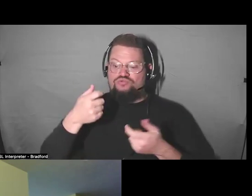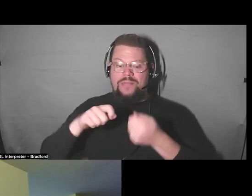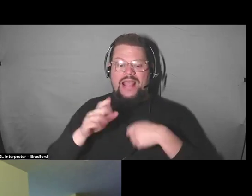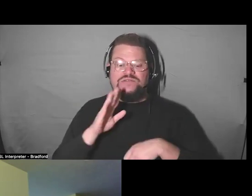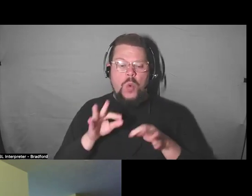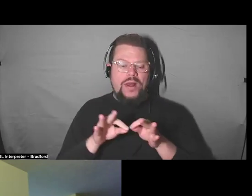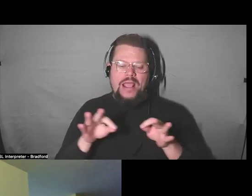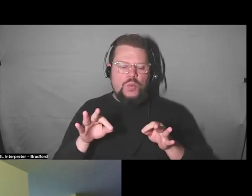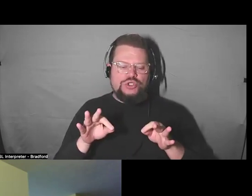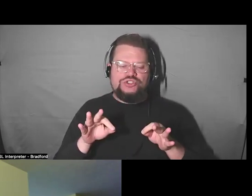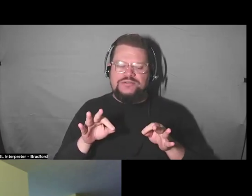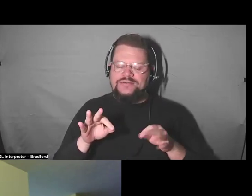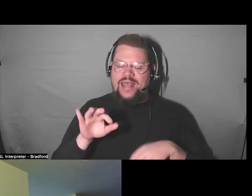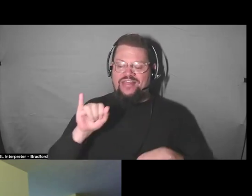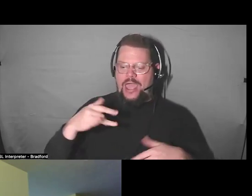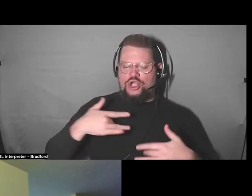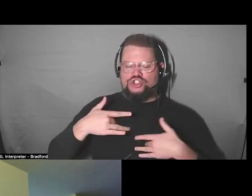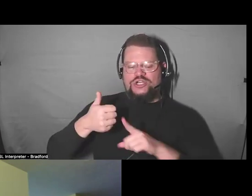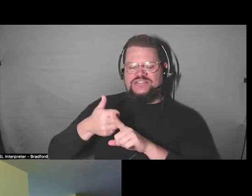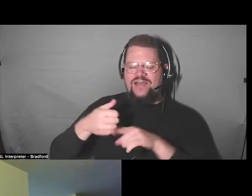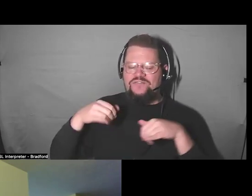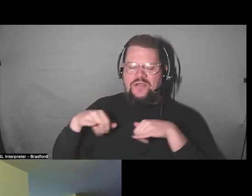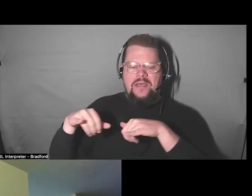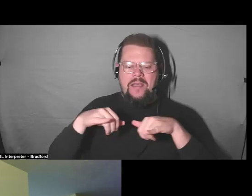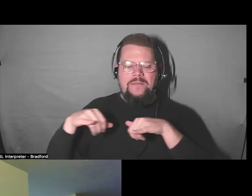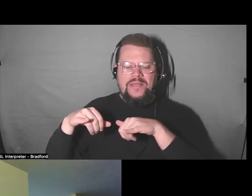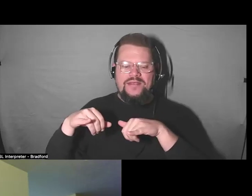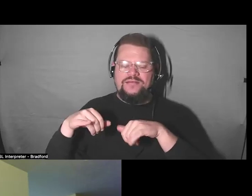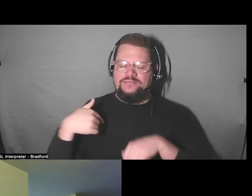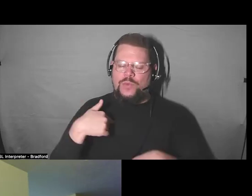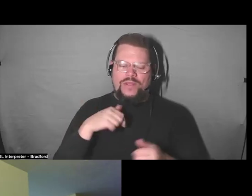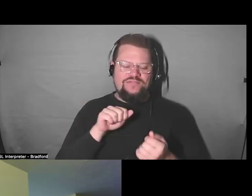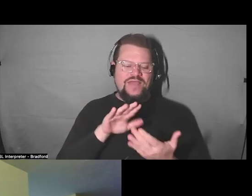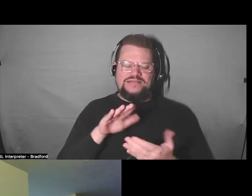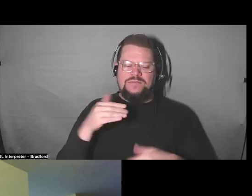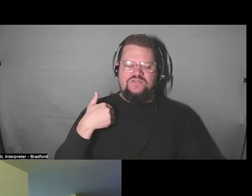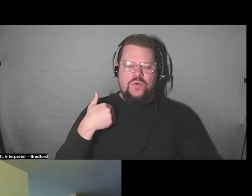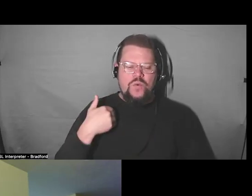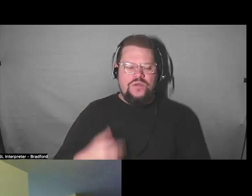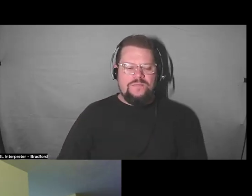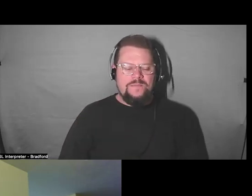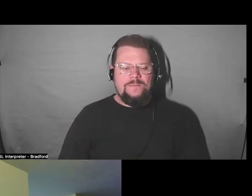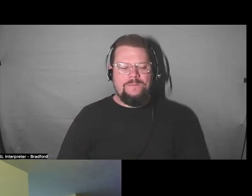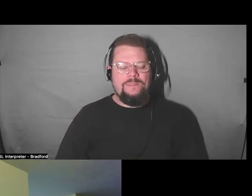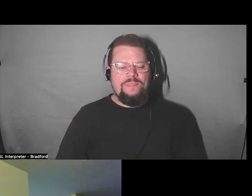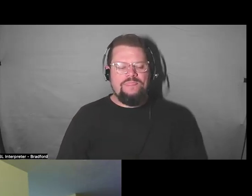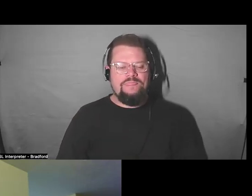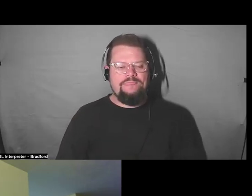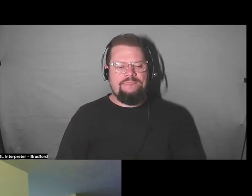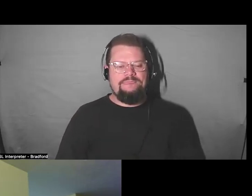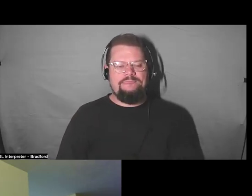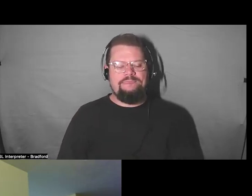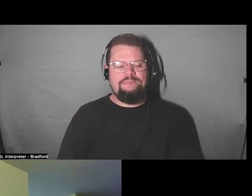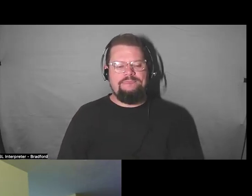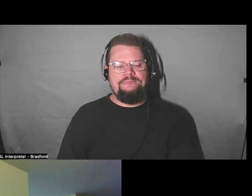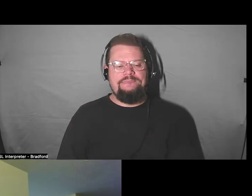is really common. I bet a lot of us here have run into this before. Um, so there actually has